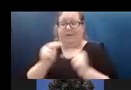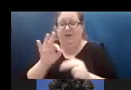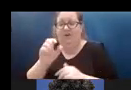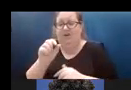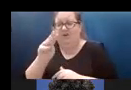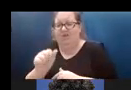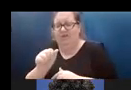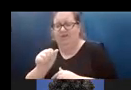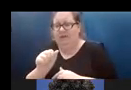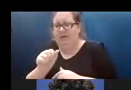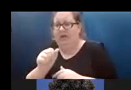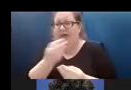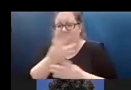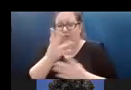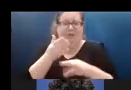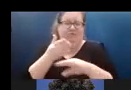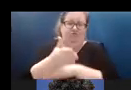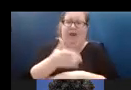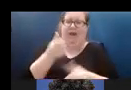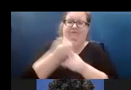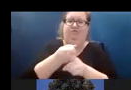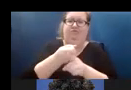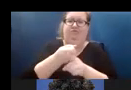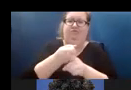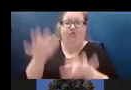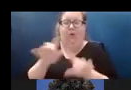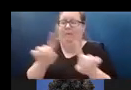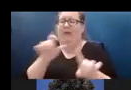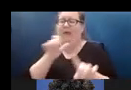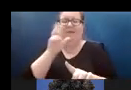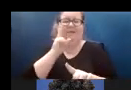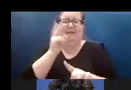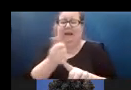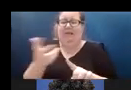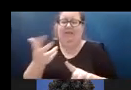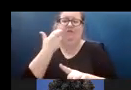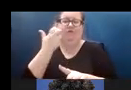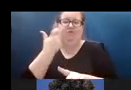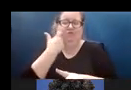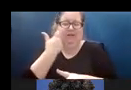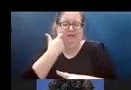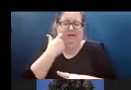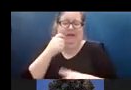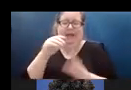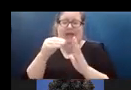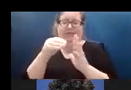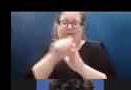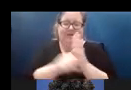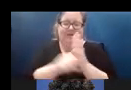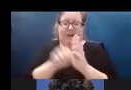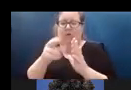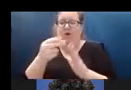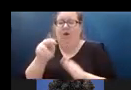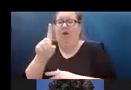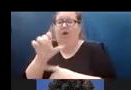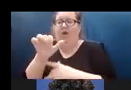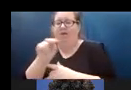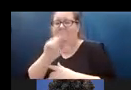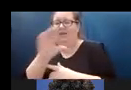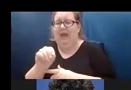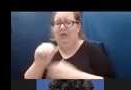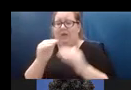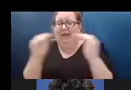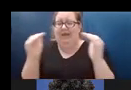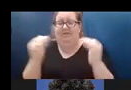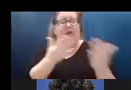the storm, but I haven't seen anything recently at the state or Hudson County level. Yeah, we can, maybe you